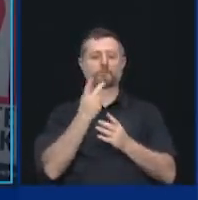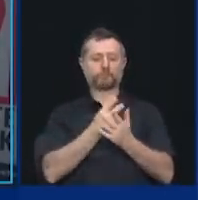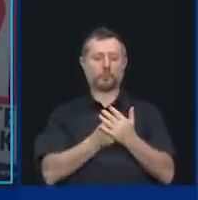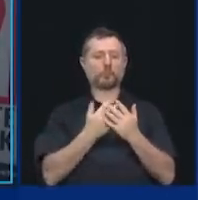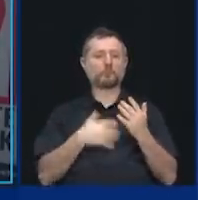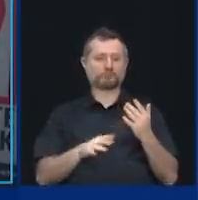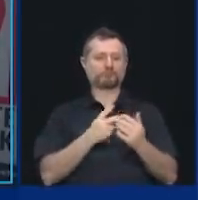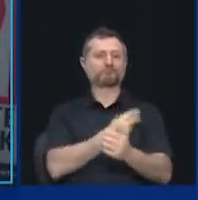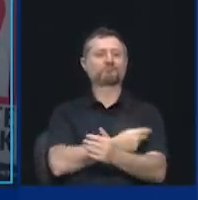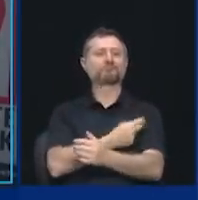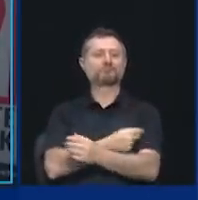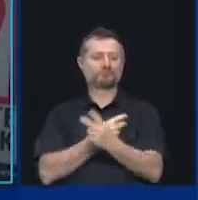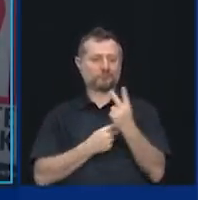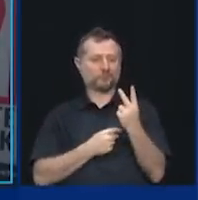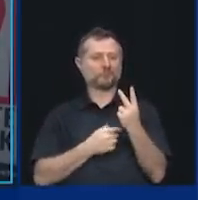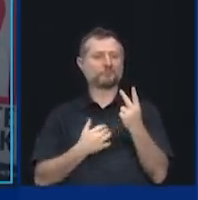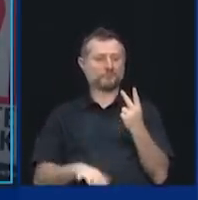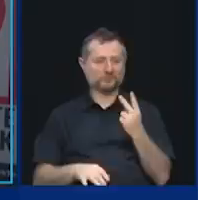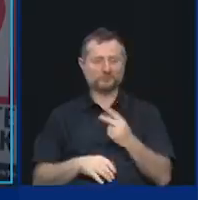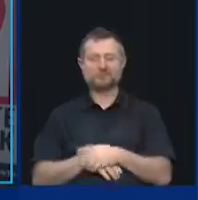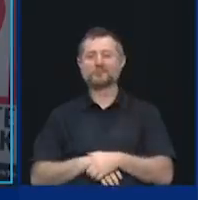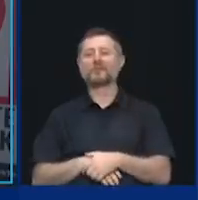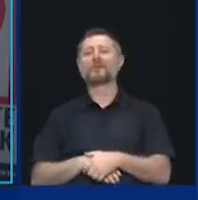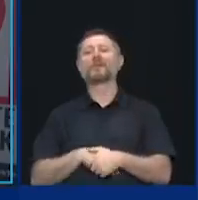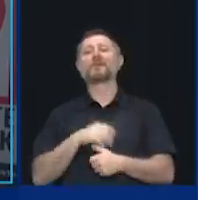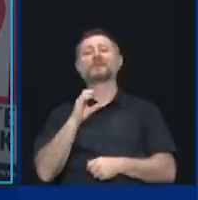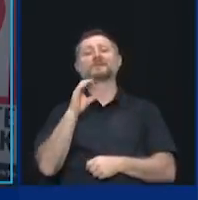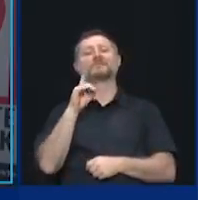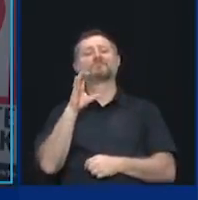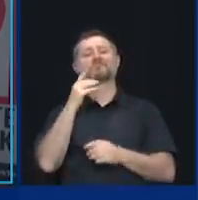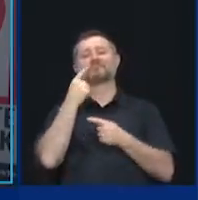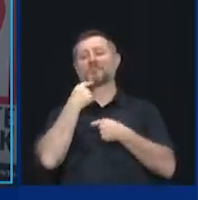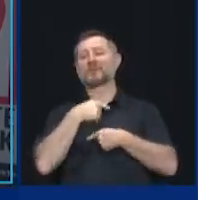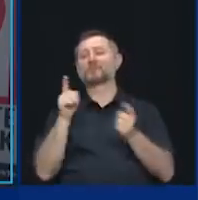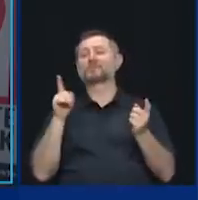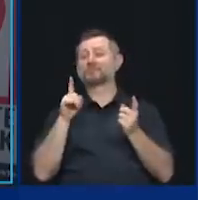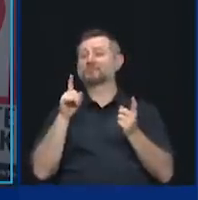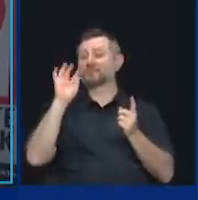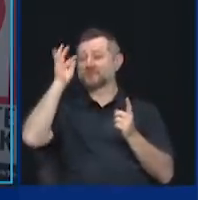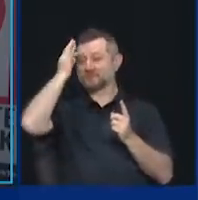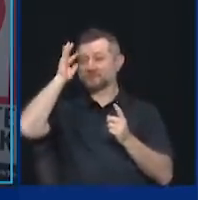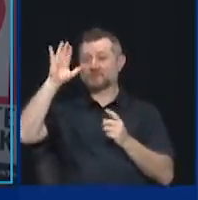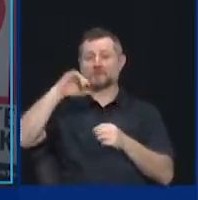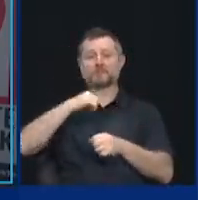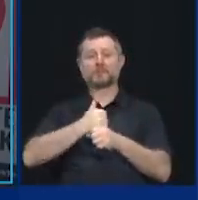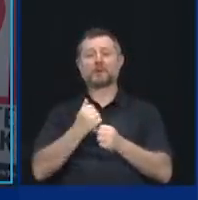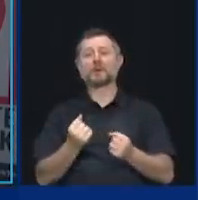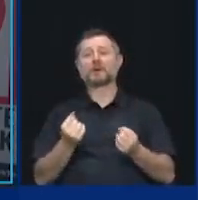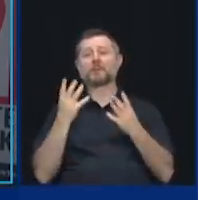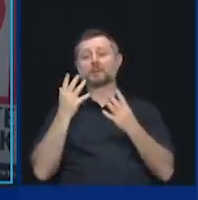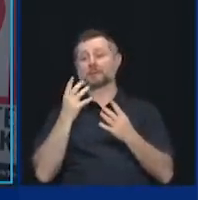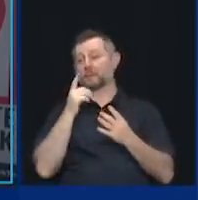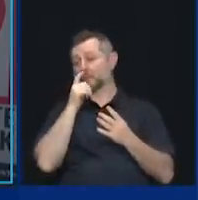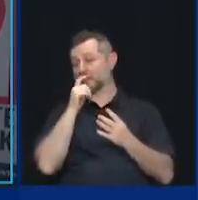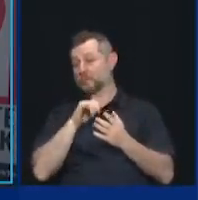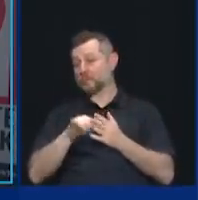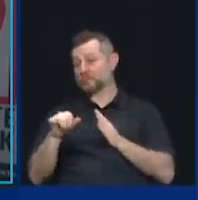According to the CDC, we have done more shots in arms per capita than any big state in the country.